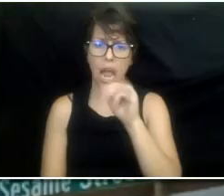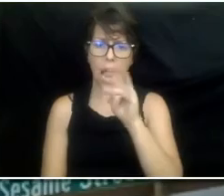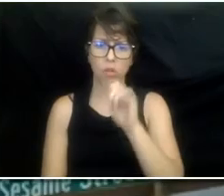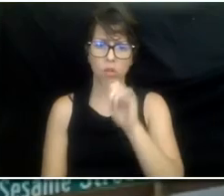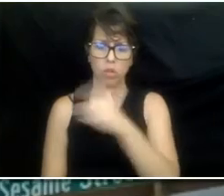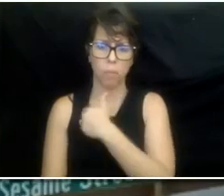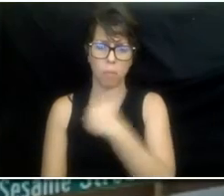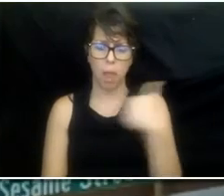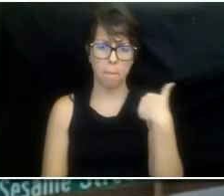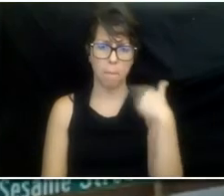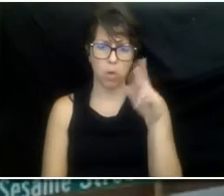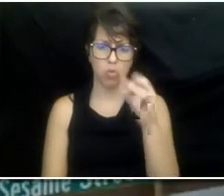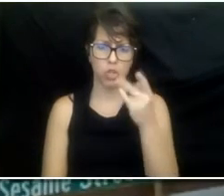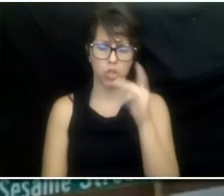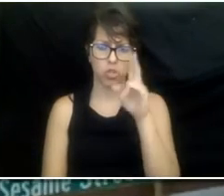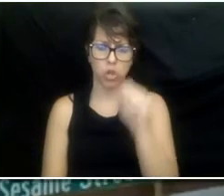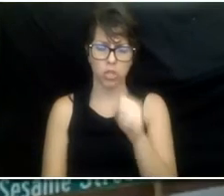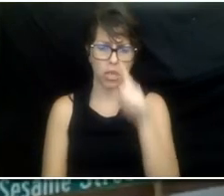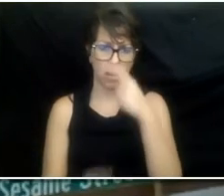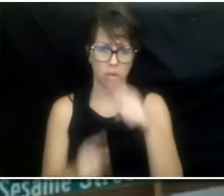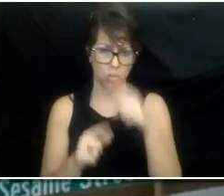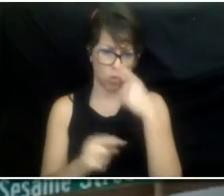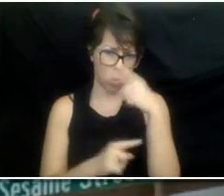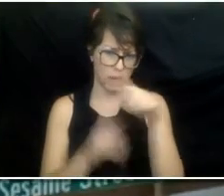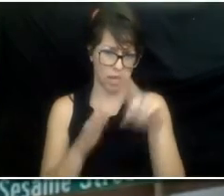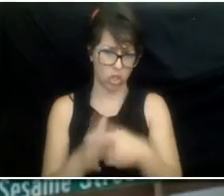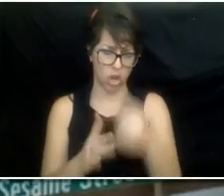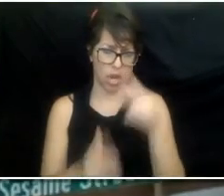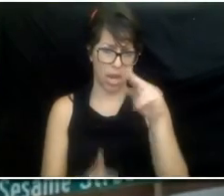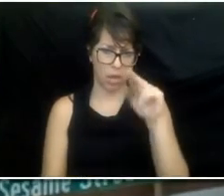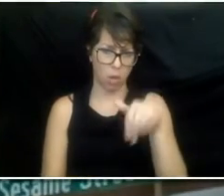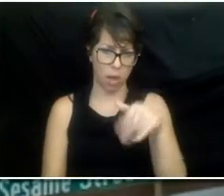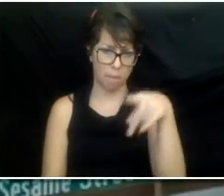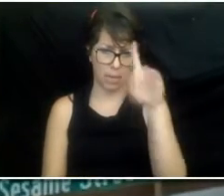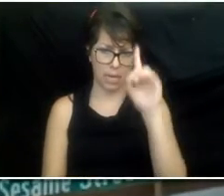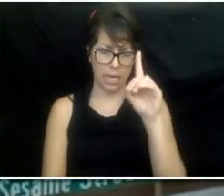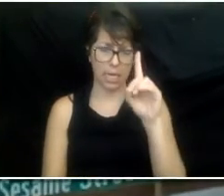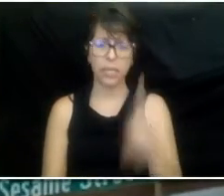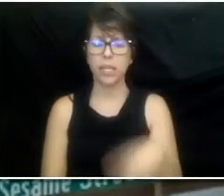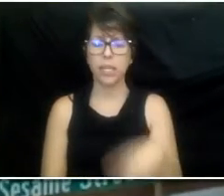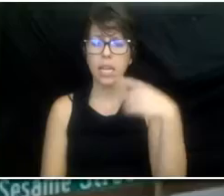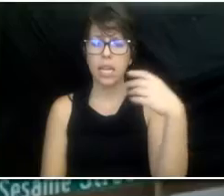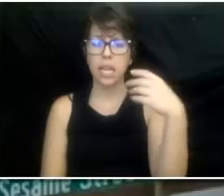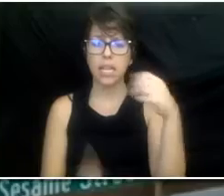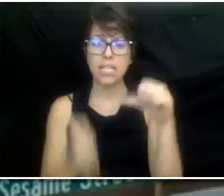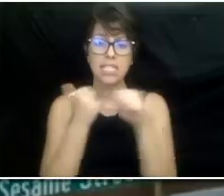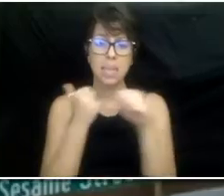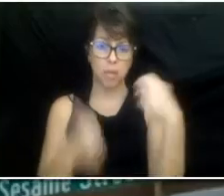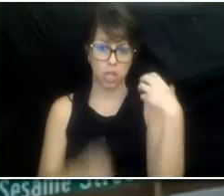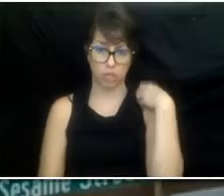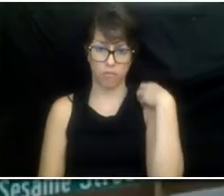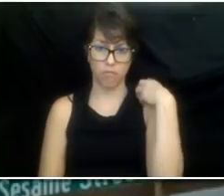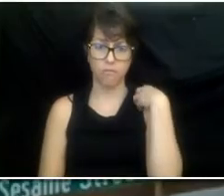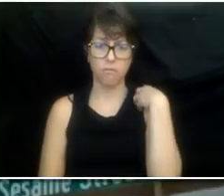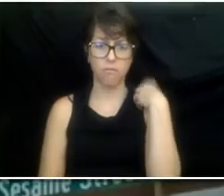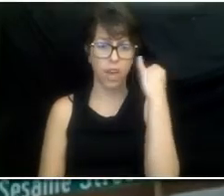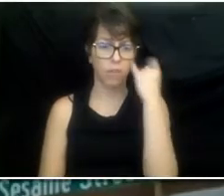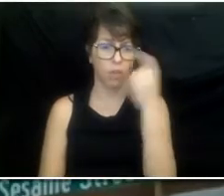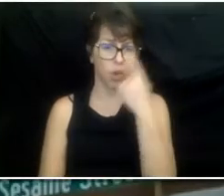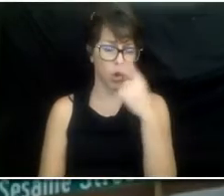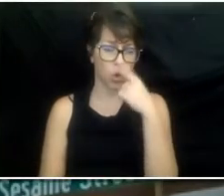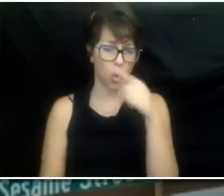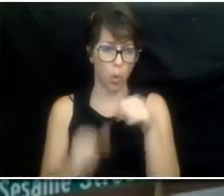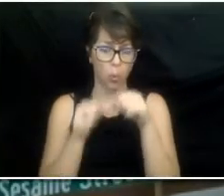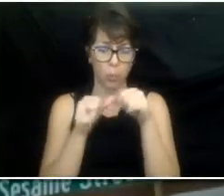out and that is that if we set aside the radio runs so just we're not going to think about